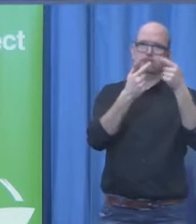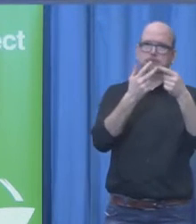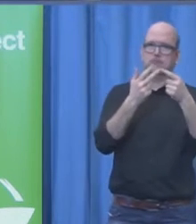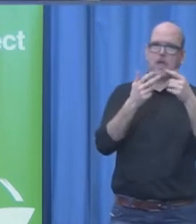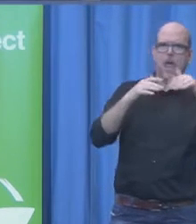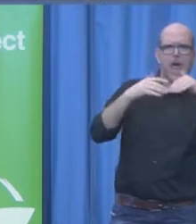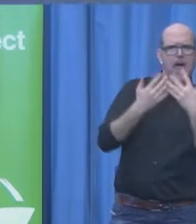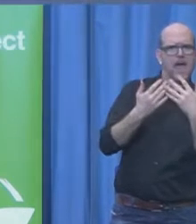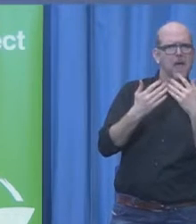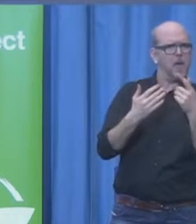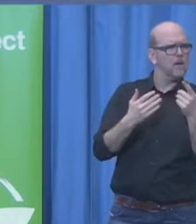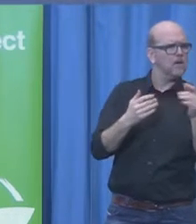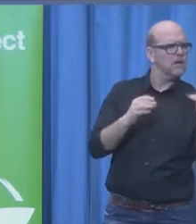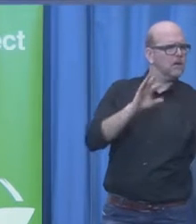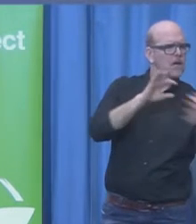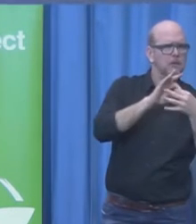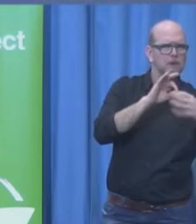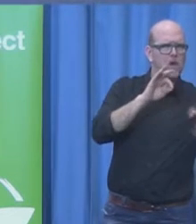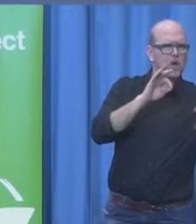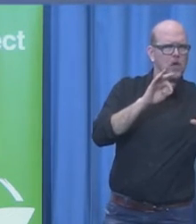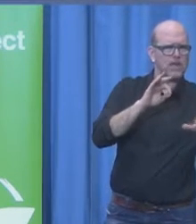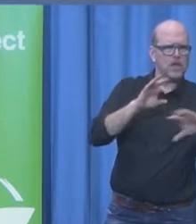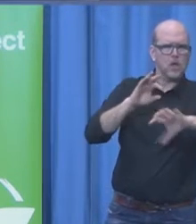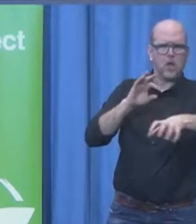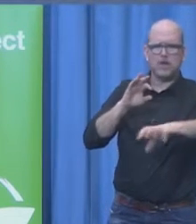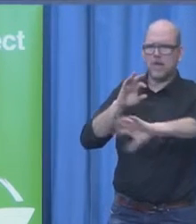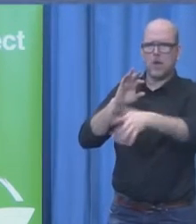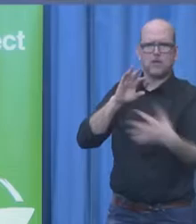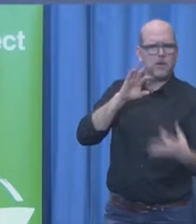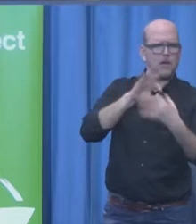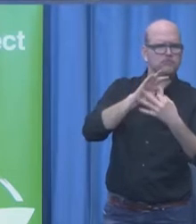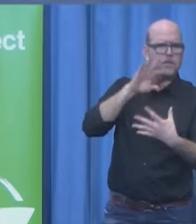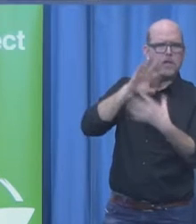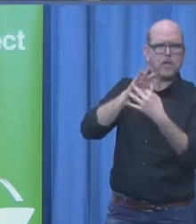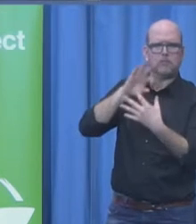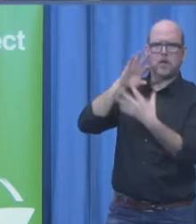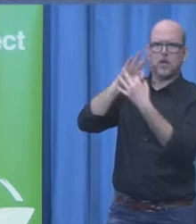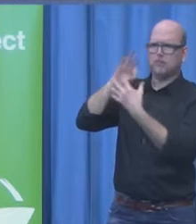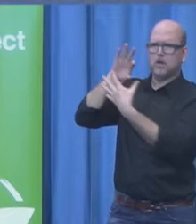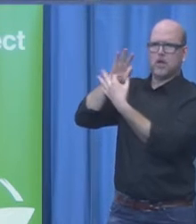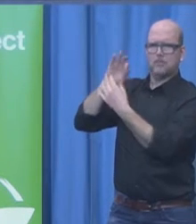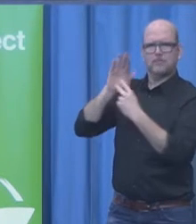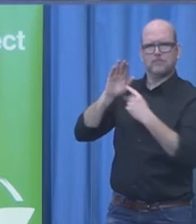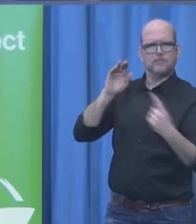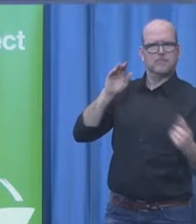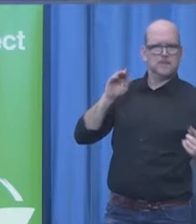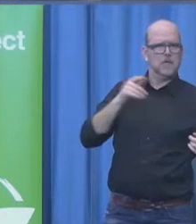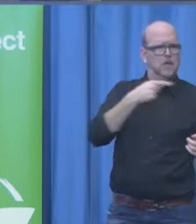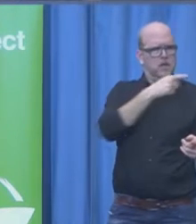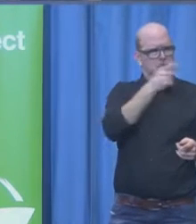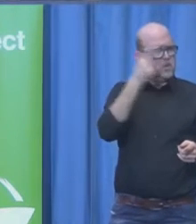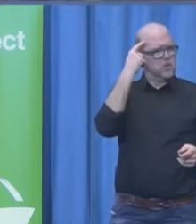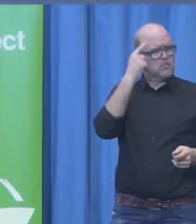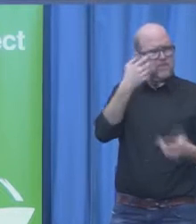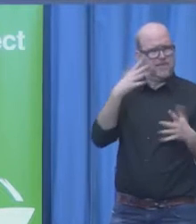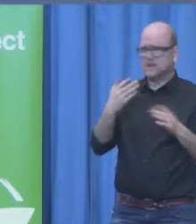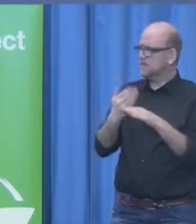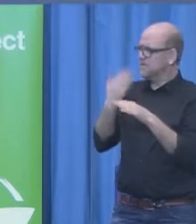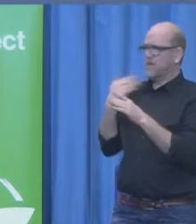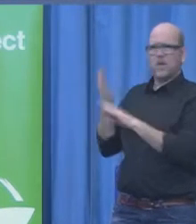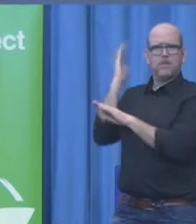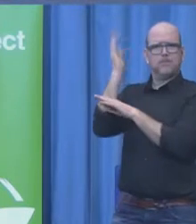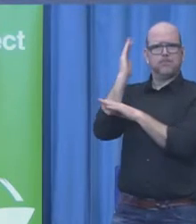levels through their own methods. I mean, you heard in the previous session in this room, representative of the European Parliament coming